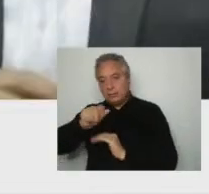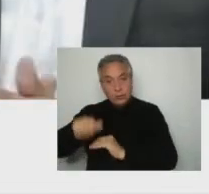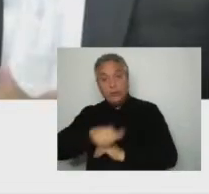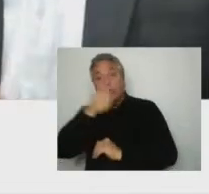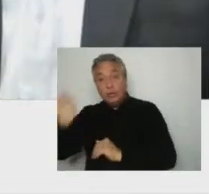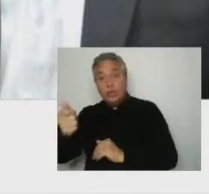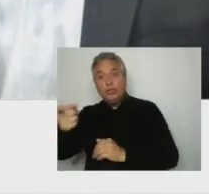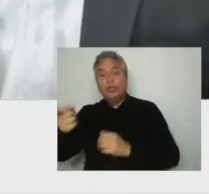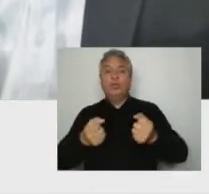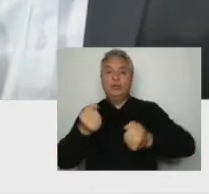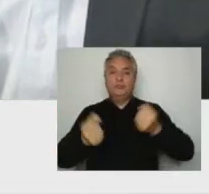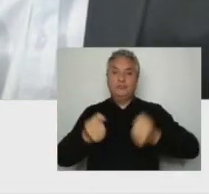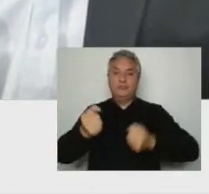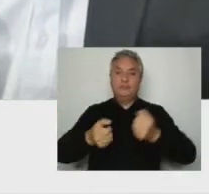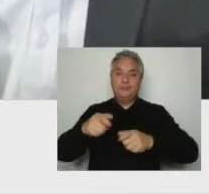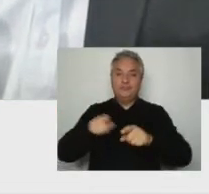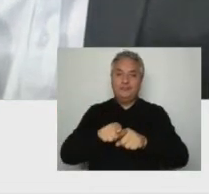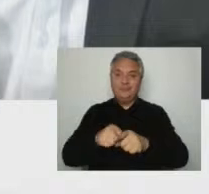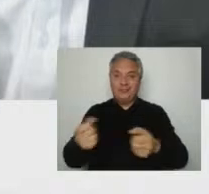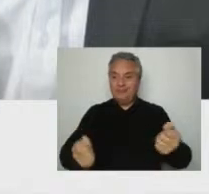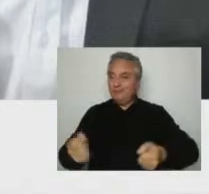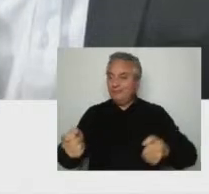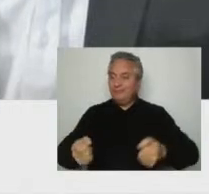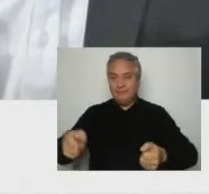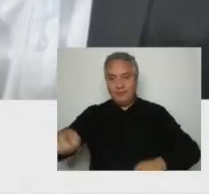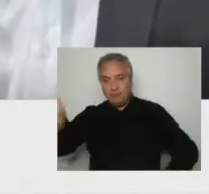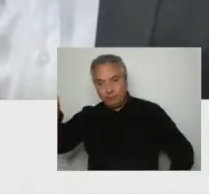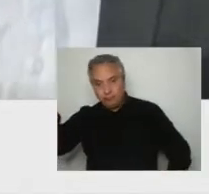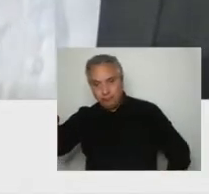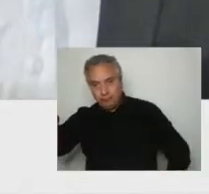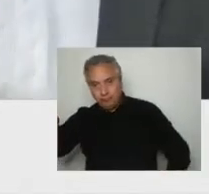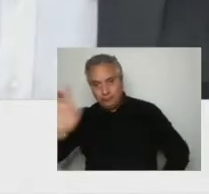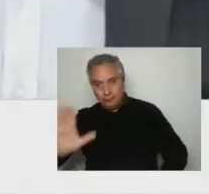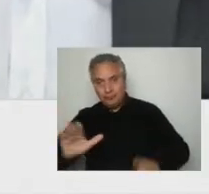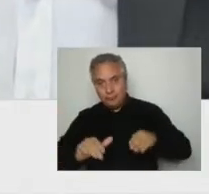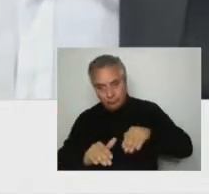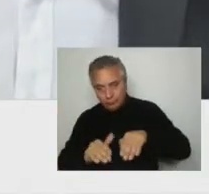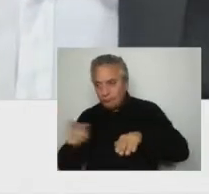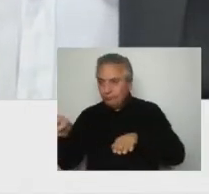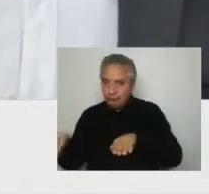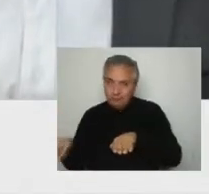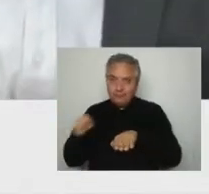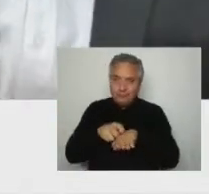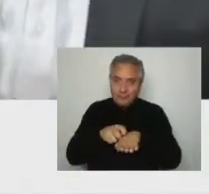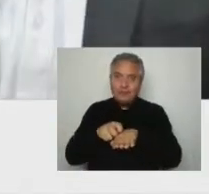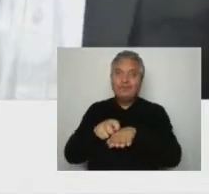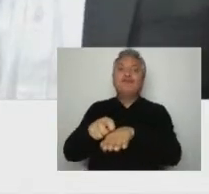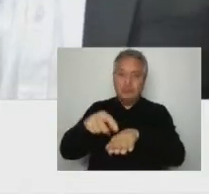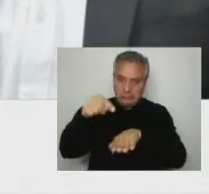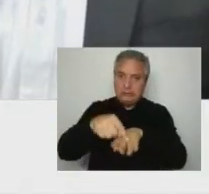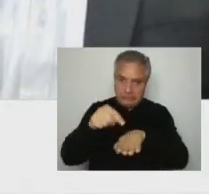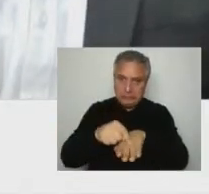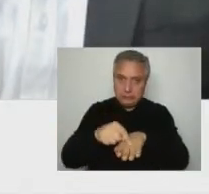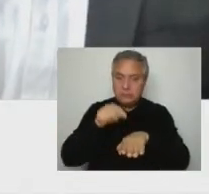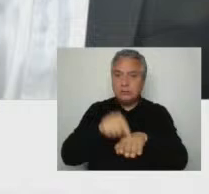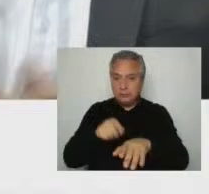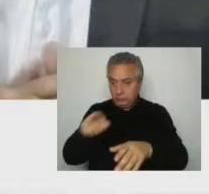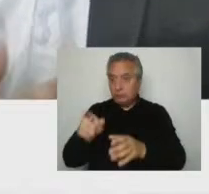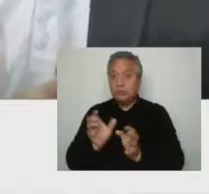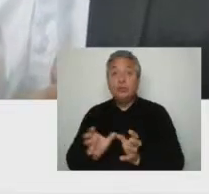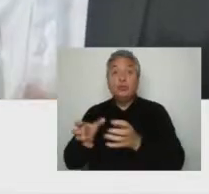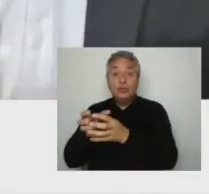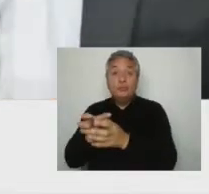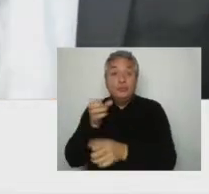domestic workers, the entire service sector. The service sector is broken down by